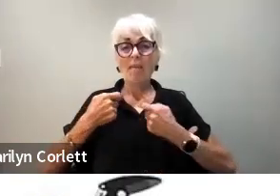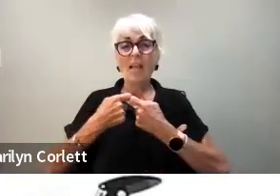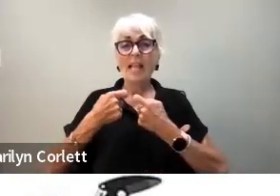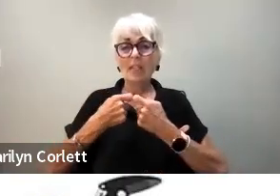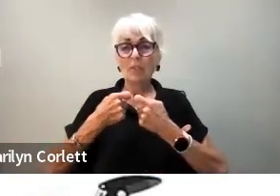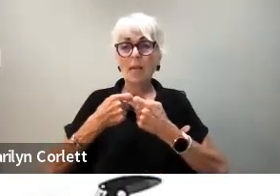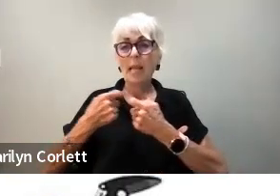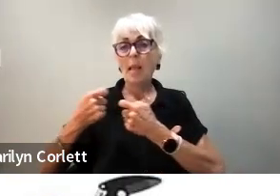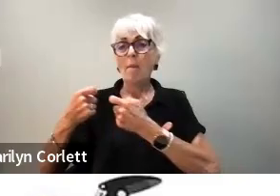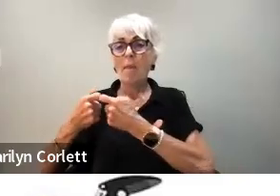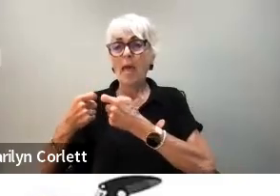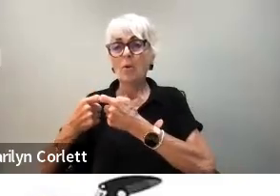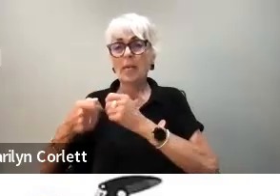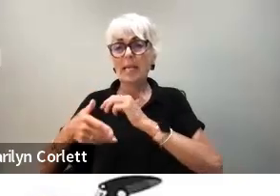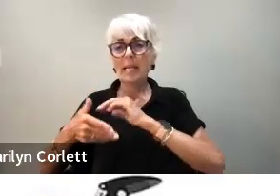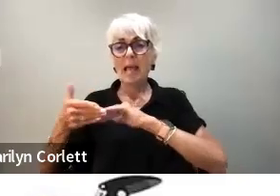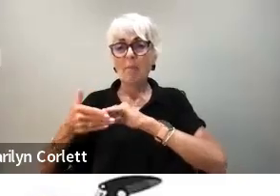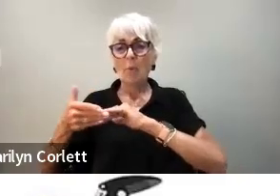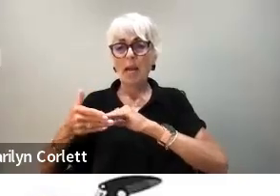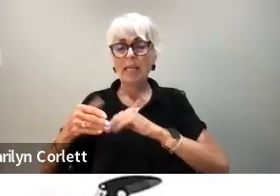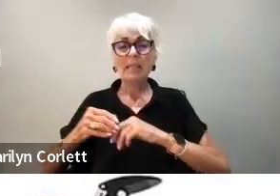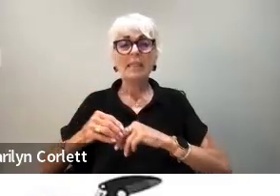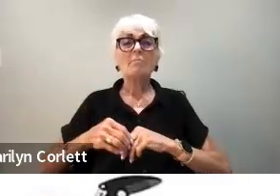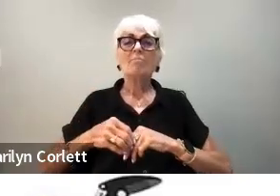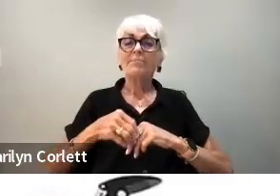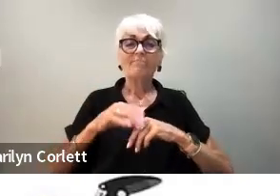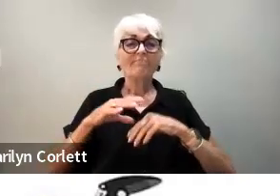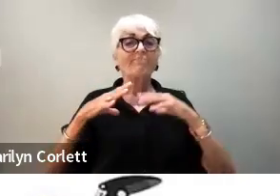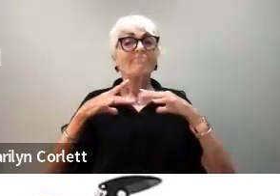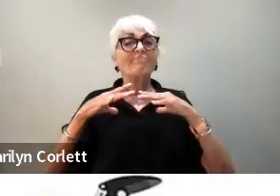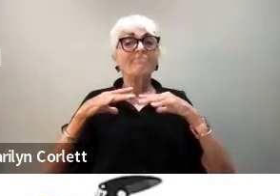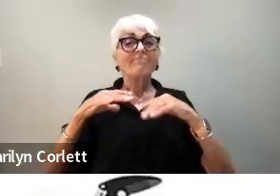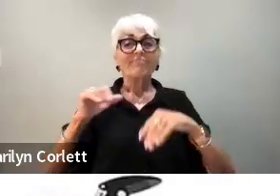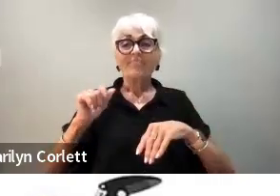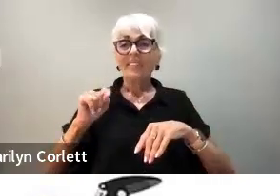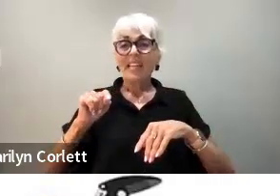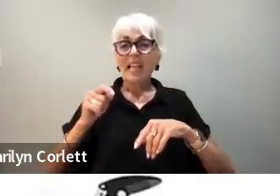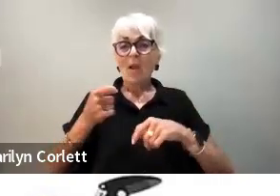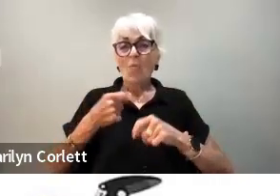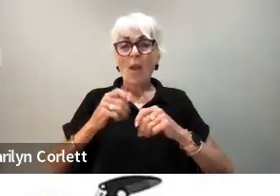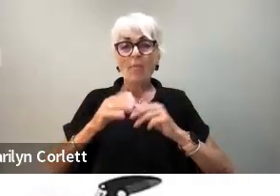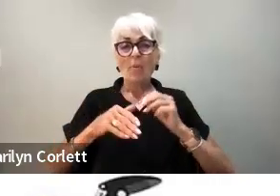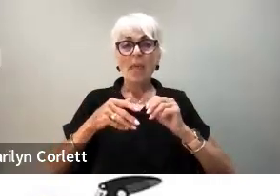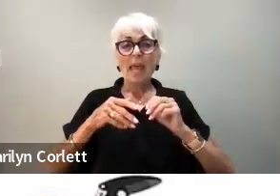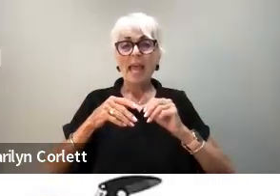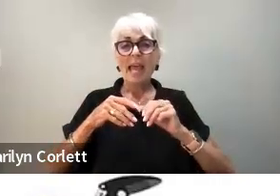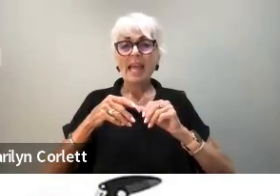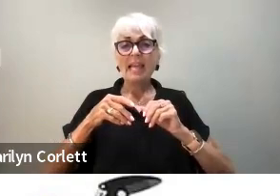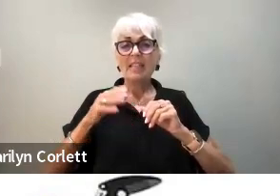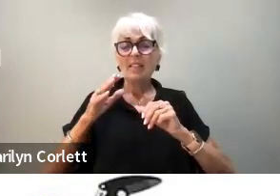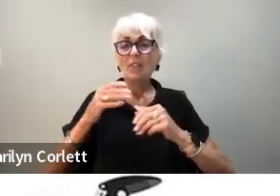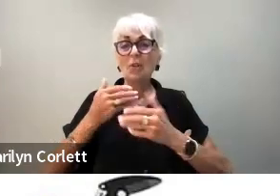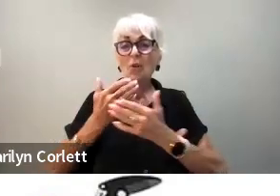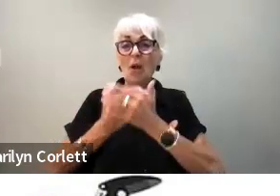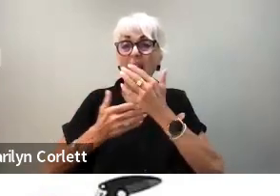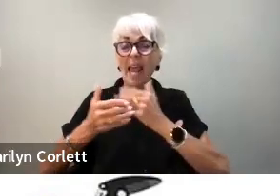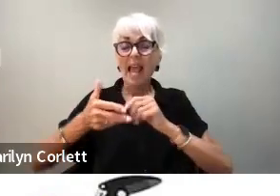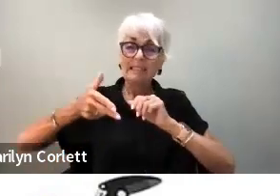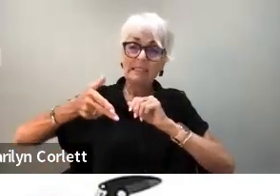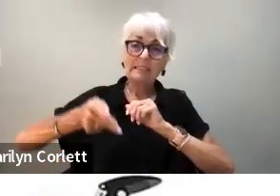battery operated. Um, these are great pieces of AT rather than just using, your hand strength to use the